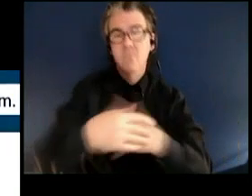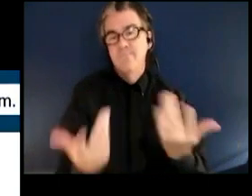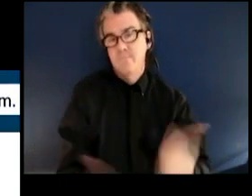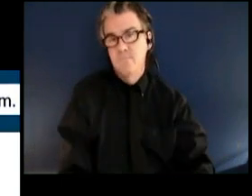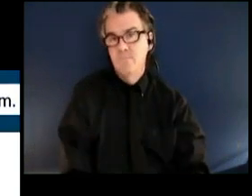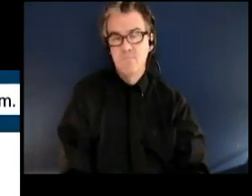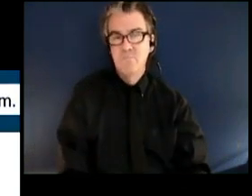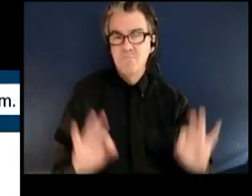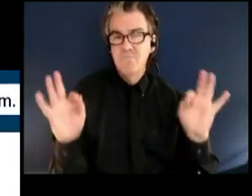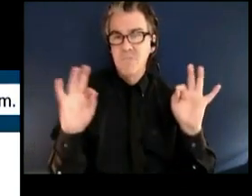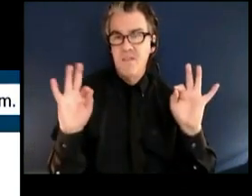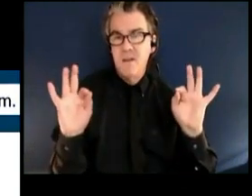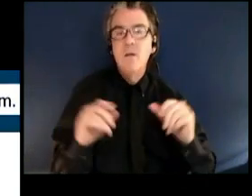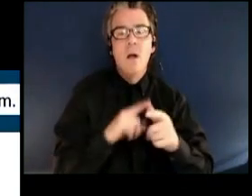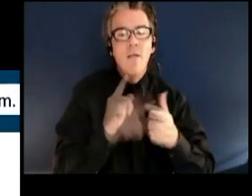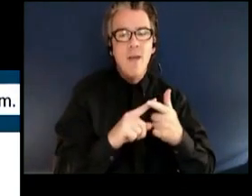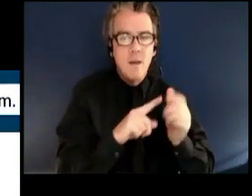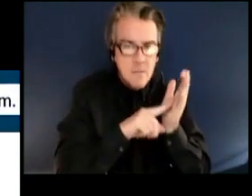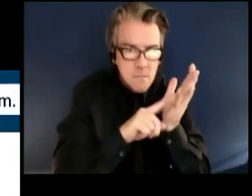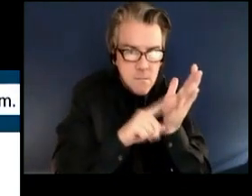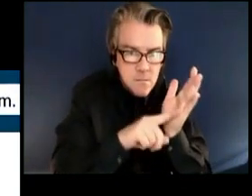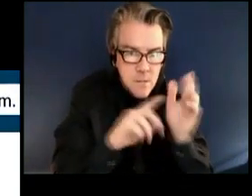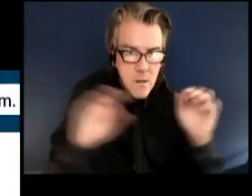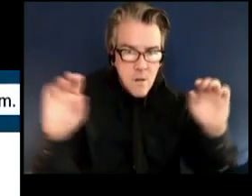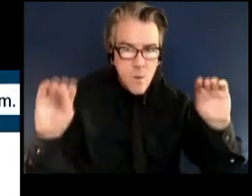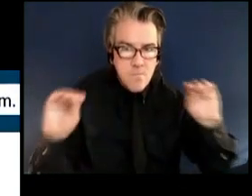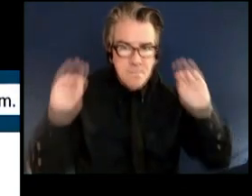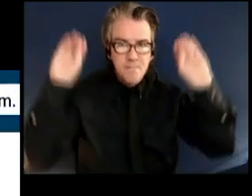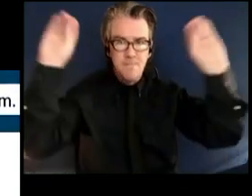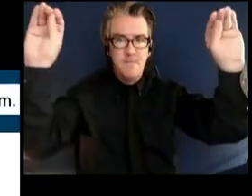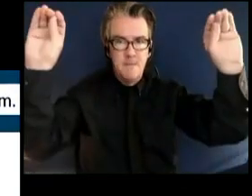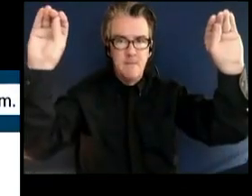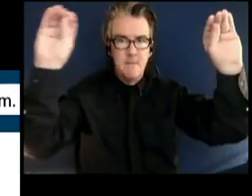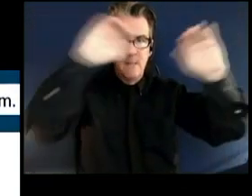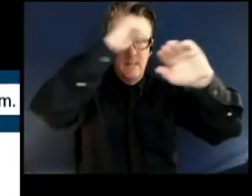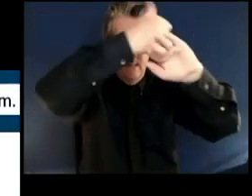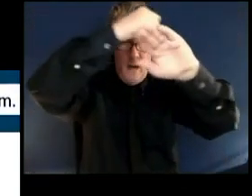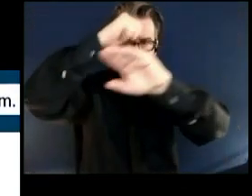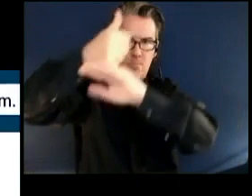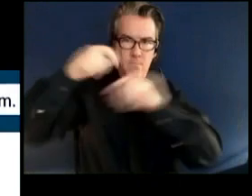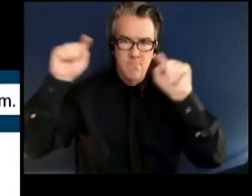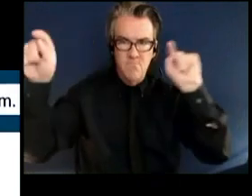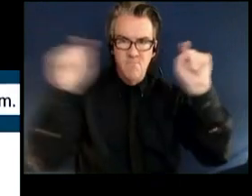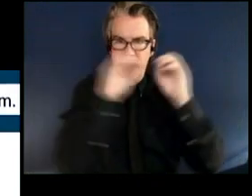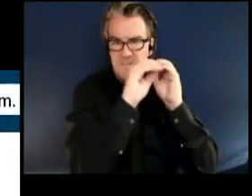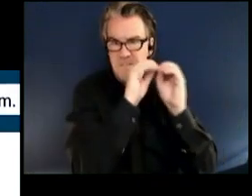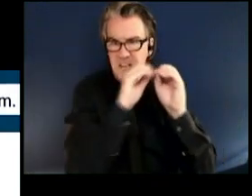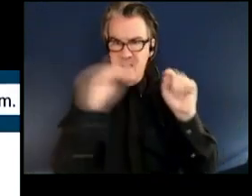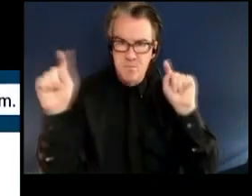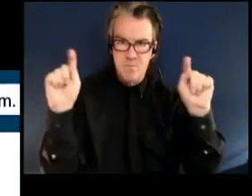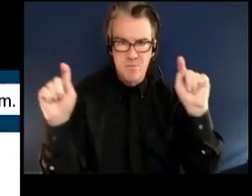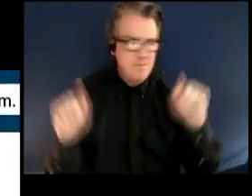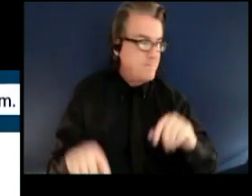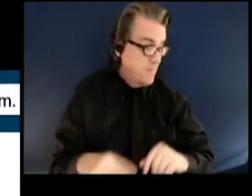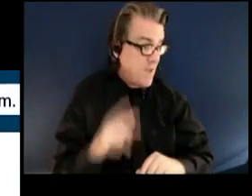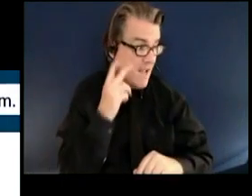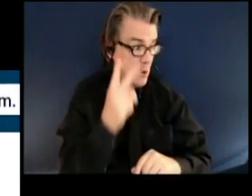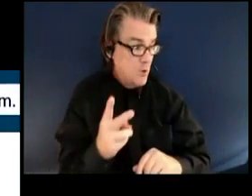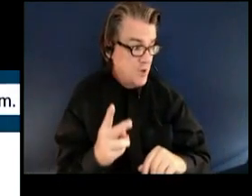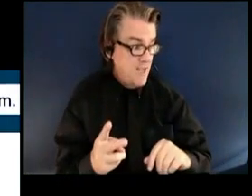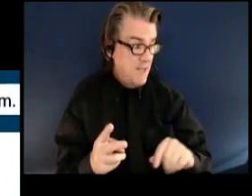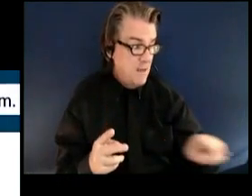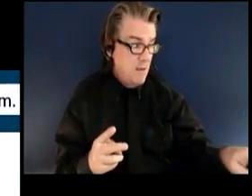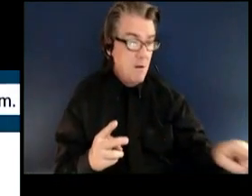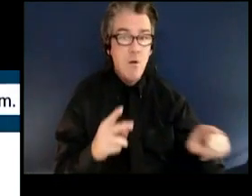the one that's listed in picture number 3, if you're going left to right, leaning into our power lines. And if we were just